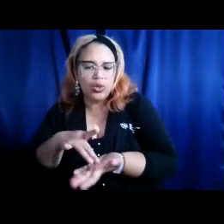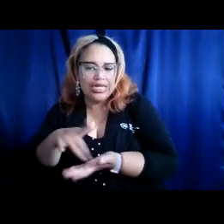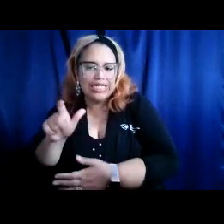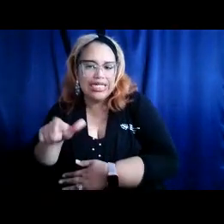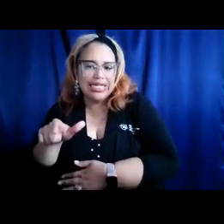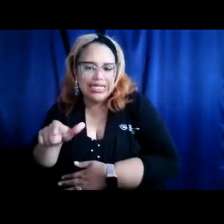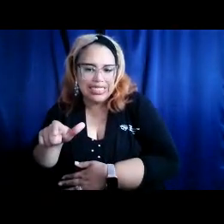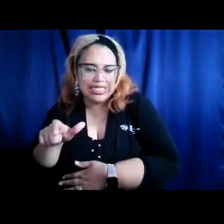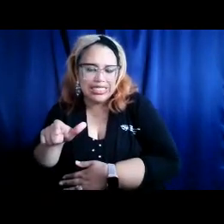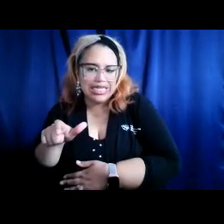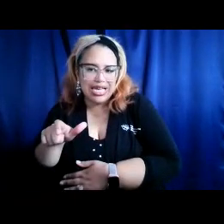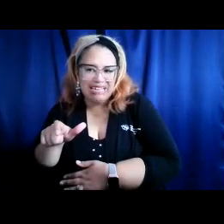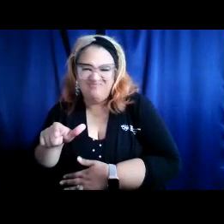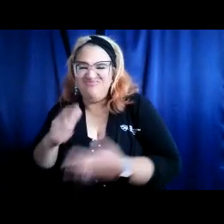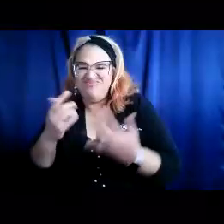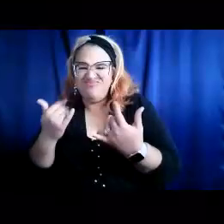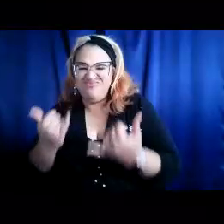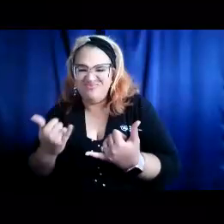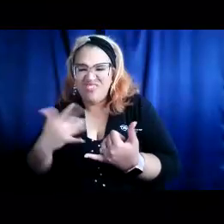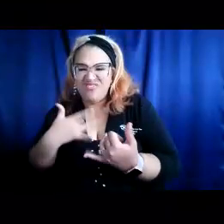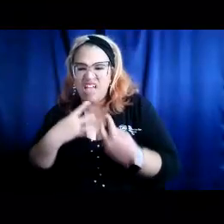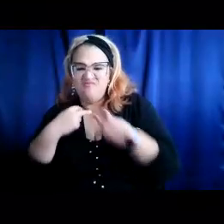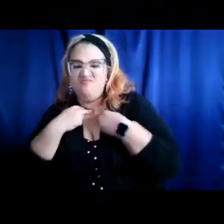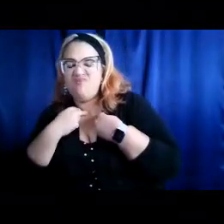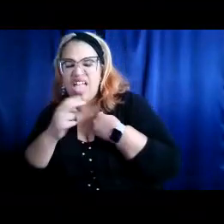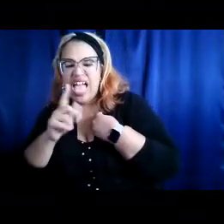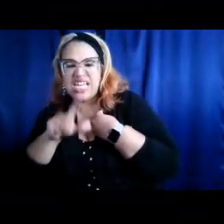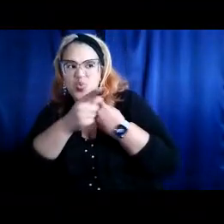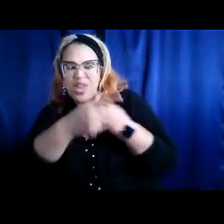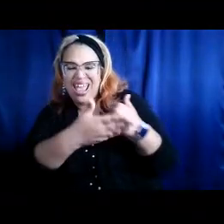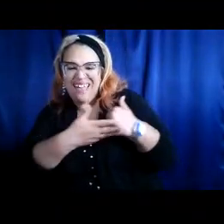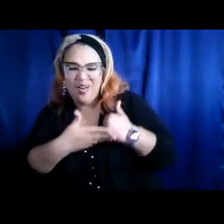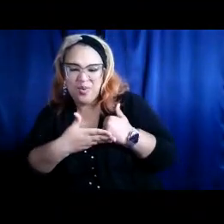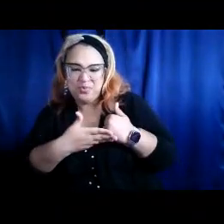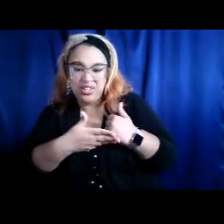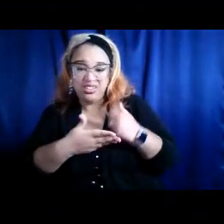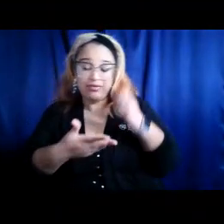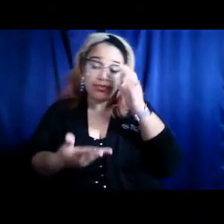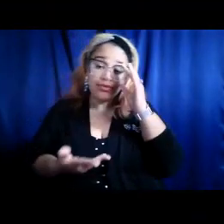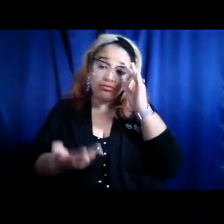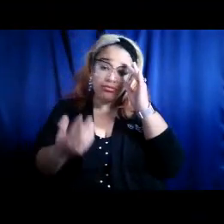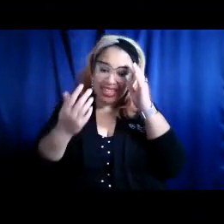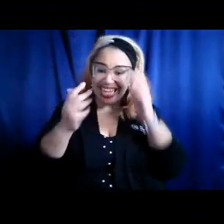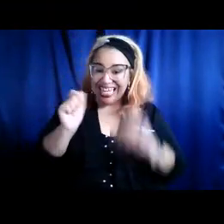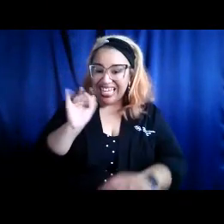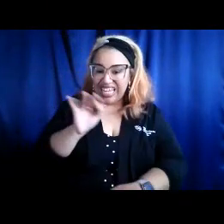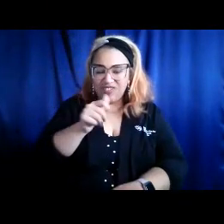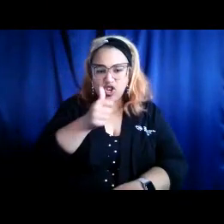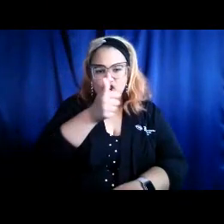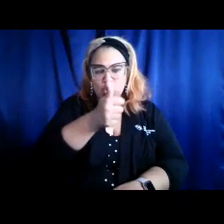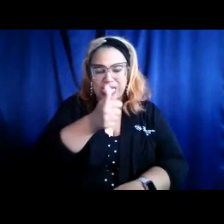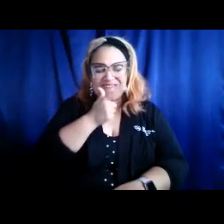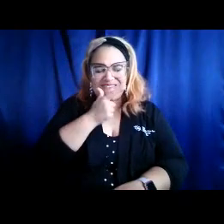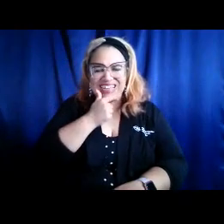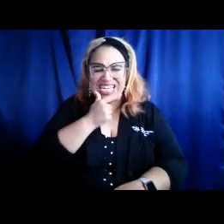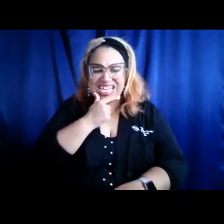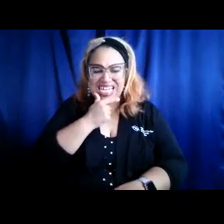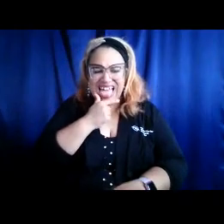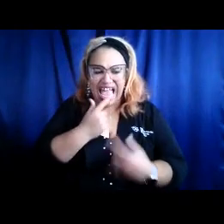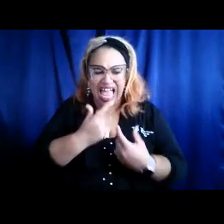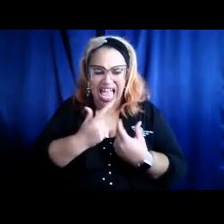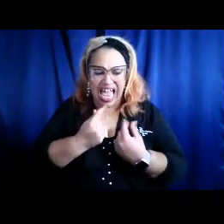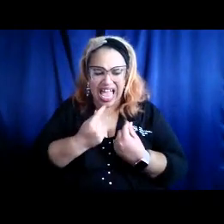an accommodation or not, it's okay to ask for clarification in a respectful way, like saying, "Thanks for sharing that. Can you